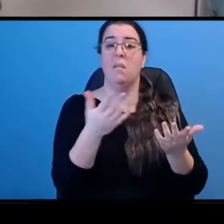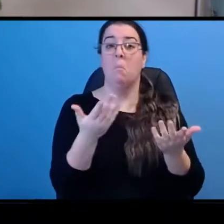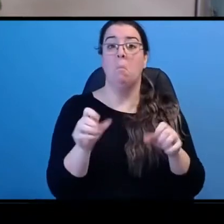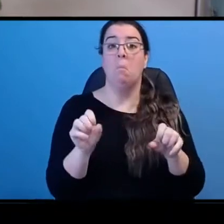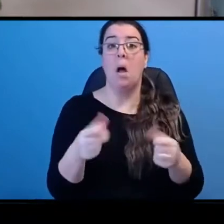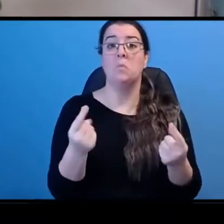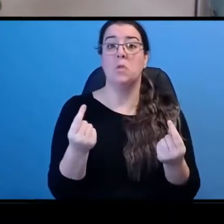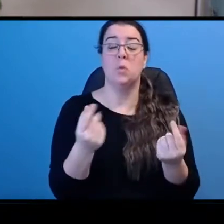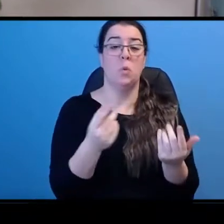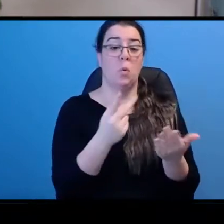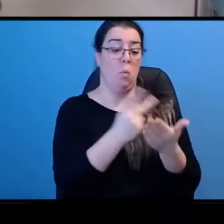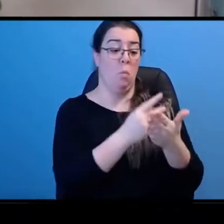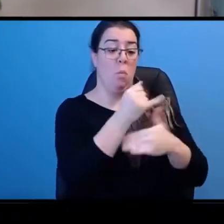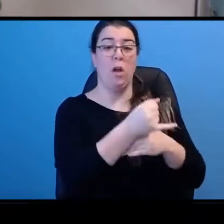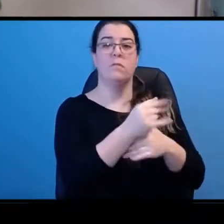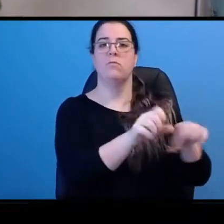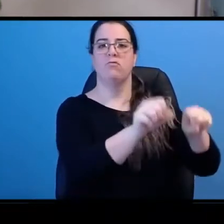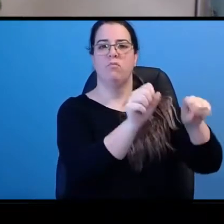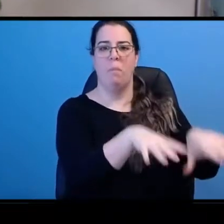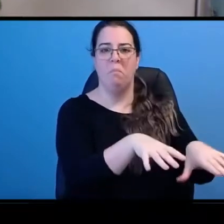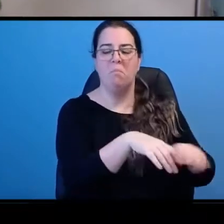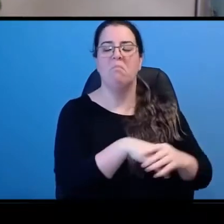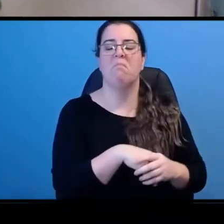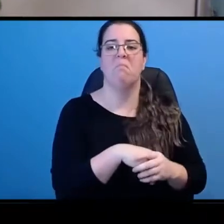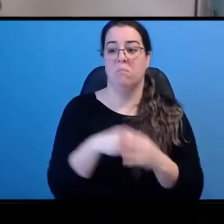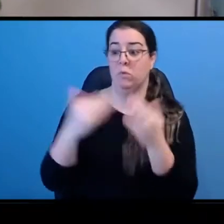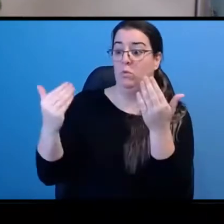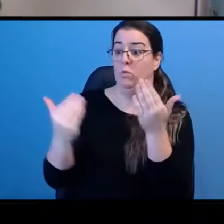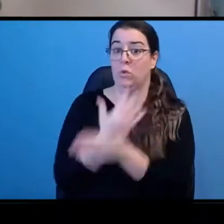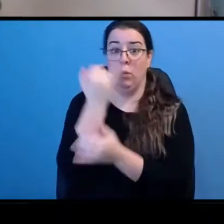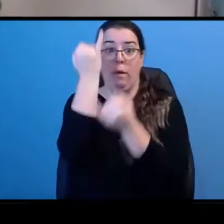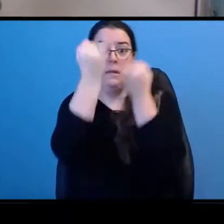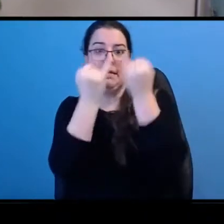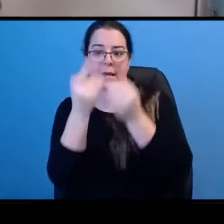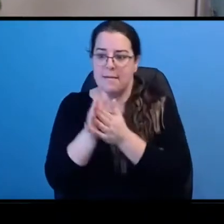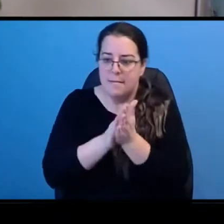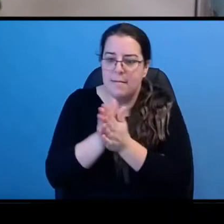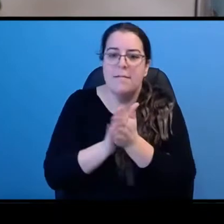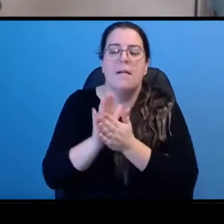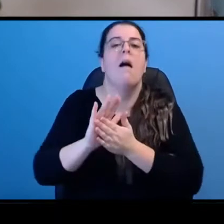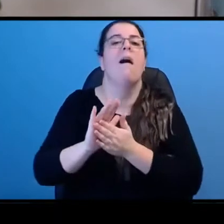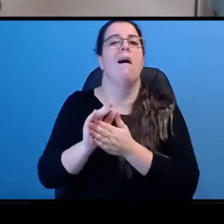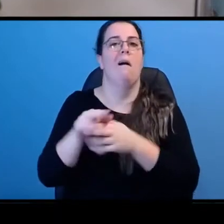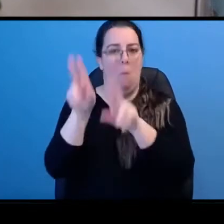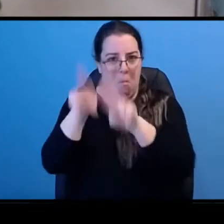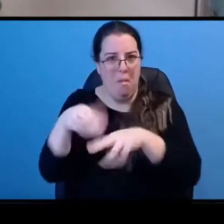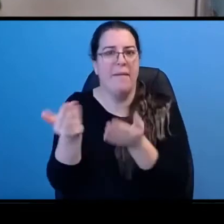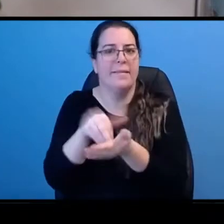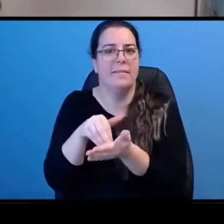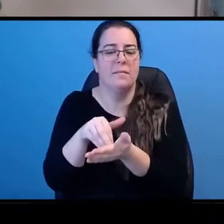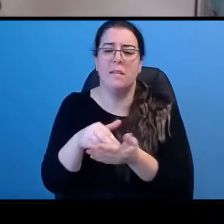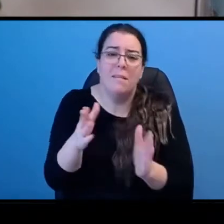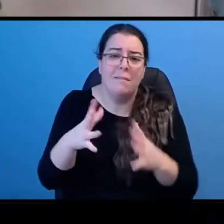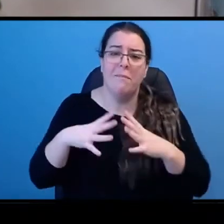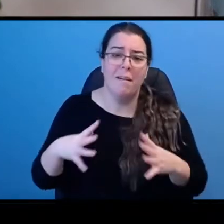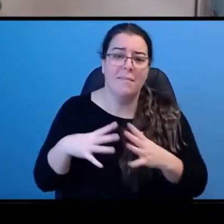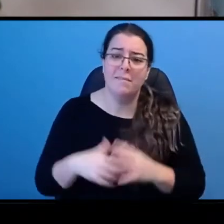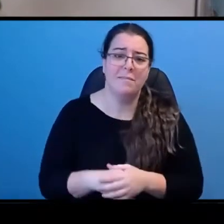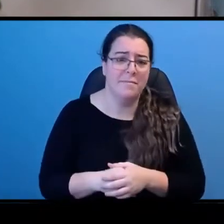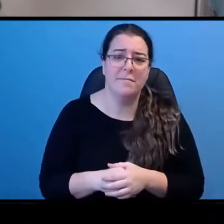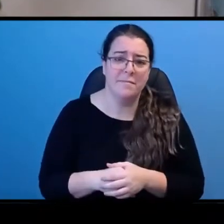project to bed and I'm going to dream up a new project and I'm going to write a grant for that. That's okay. And just sort of